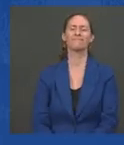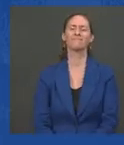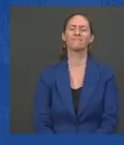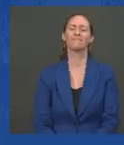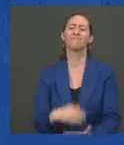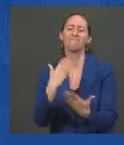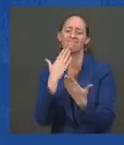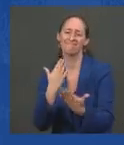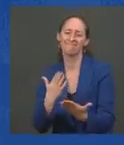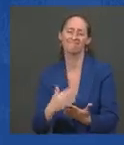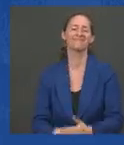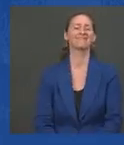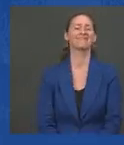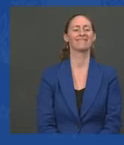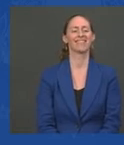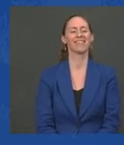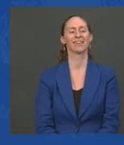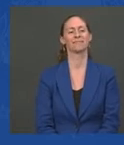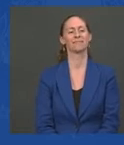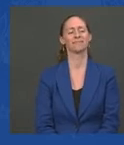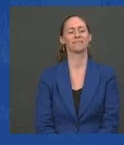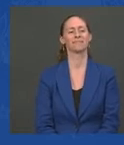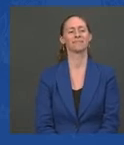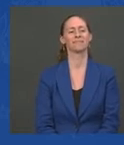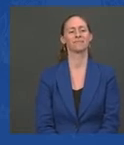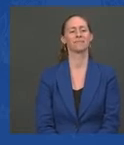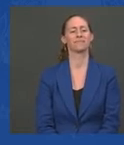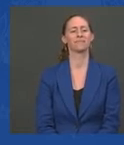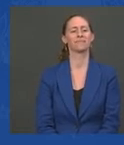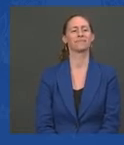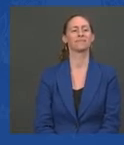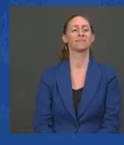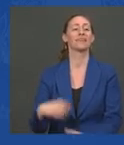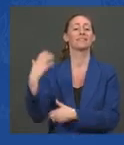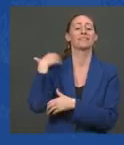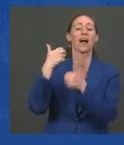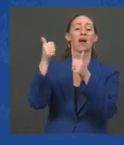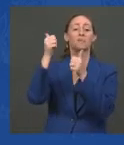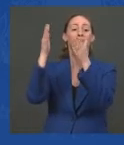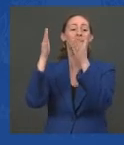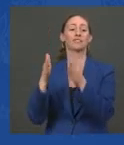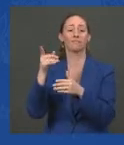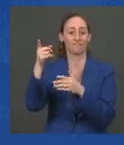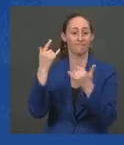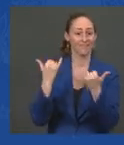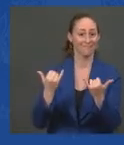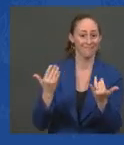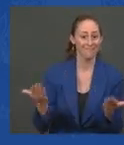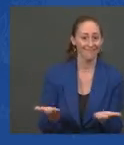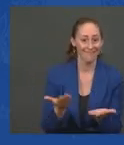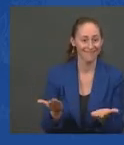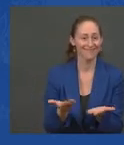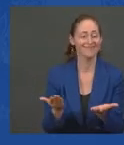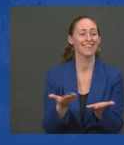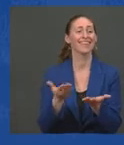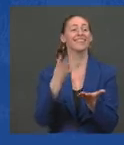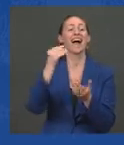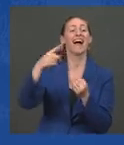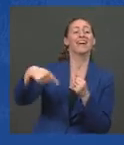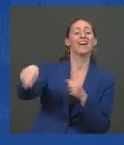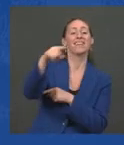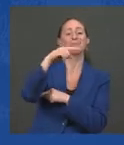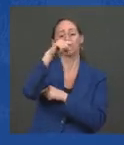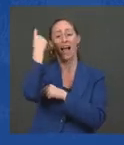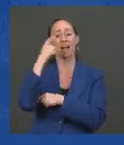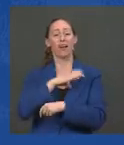Chairwoman Joyce Beatty and I will call you still my colleagues at the Congressional Black Caucus. Thank you all for your